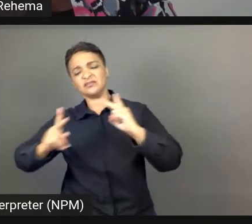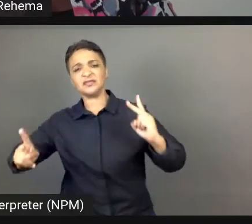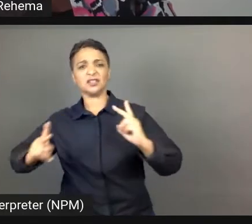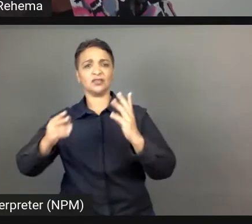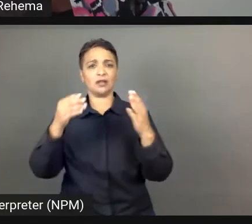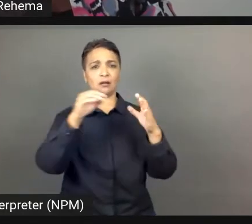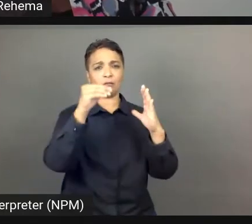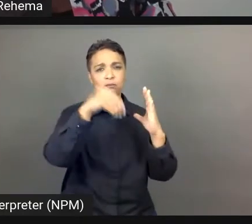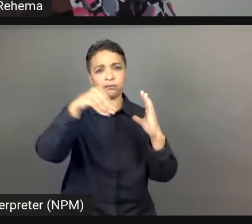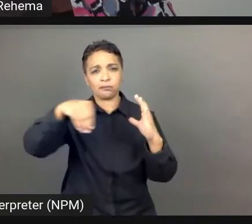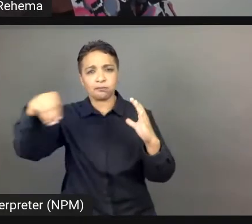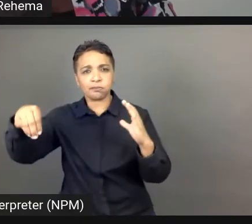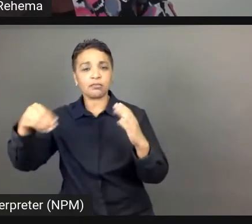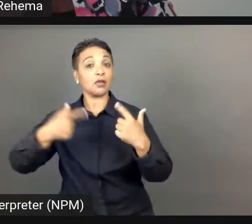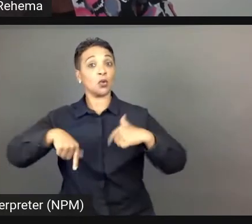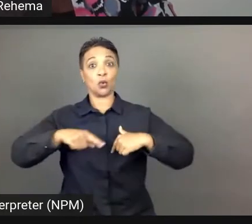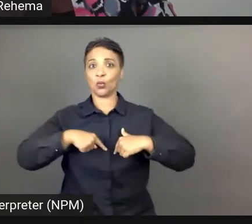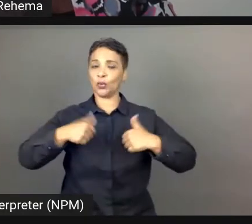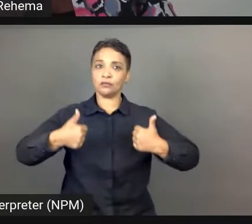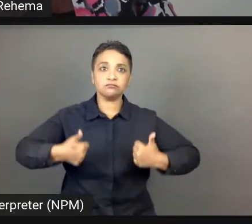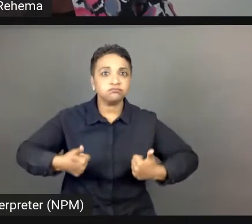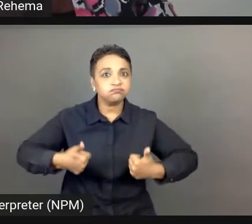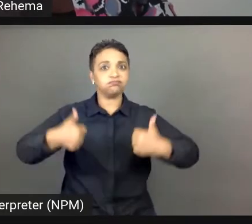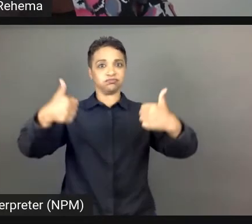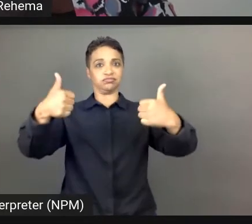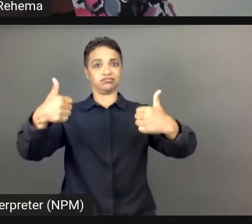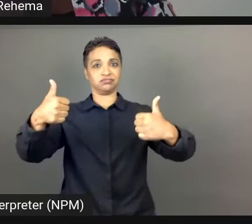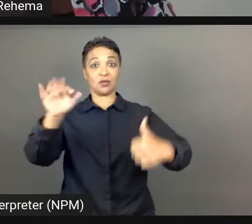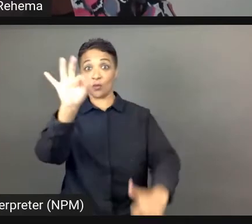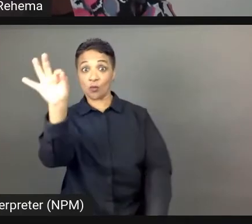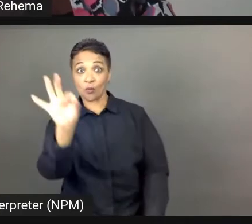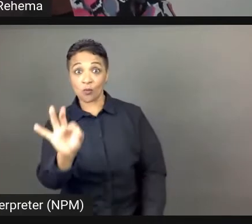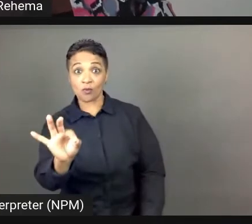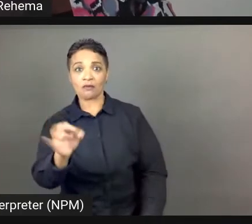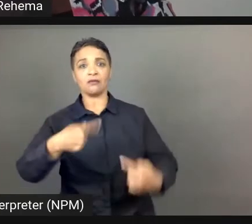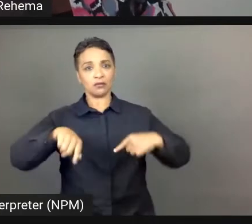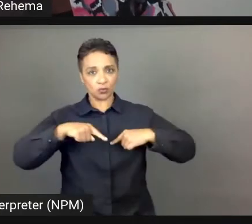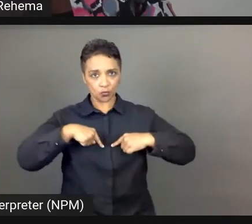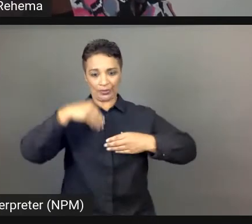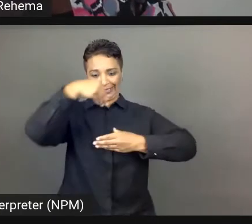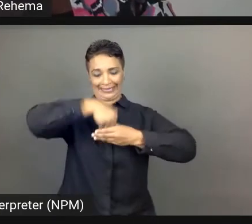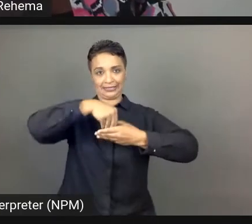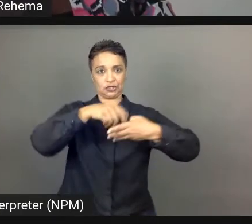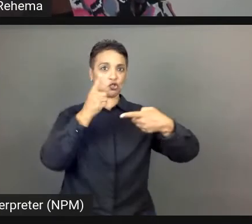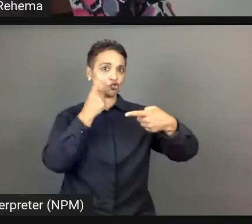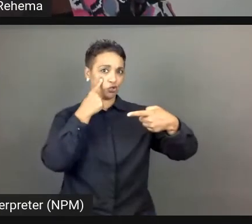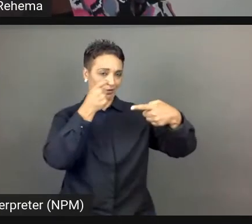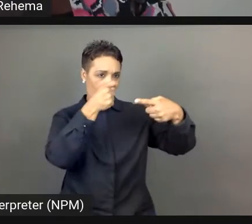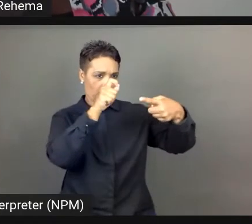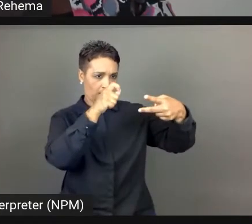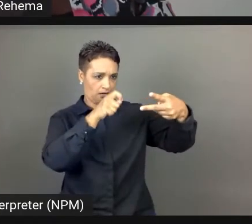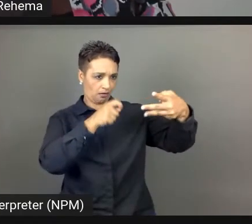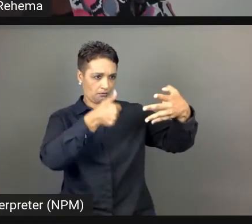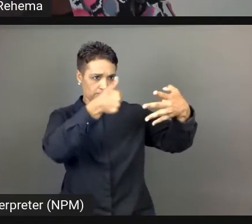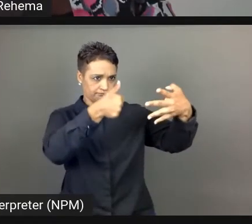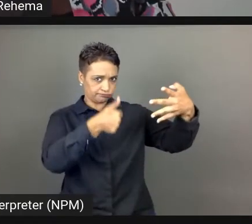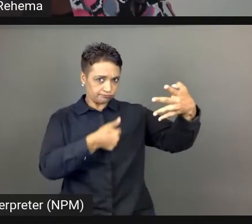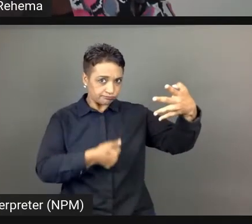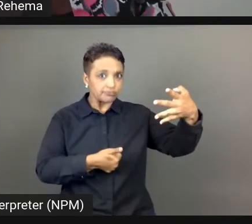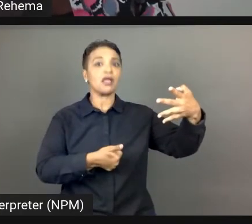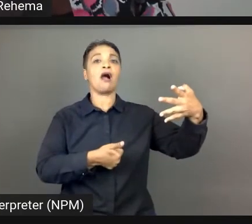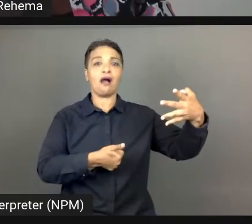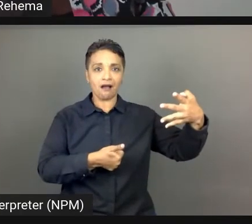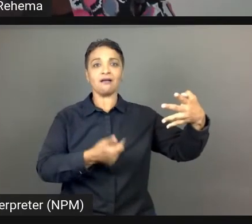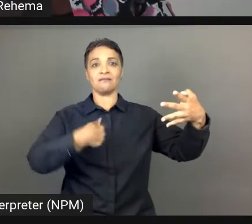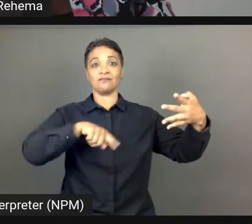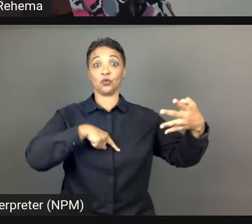we are much, much far better because we've undergone a due diligence. And as a result of this, we've been able to actually sign up a very